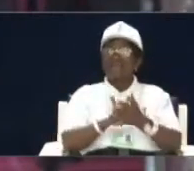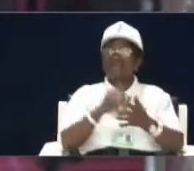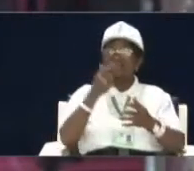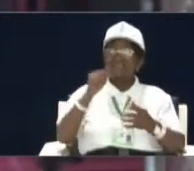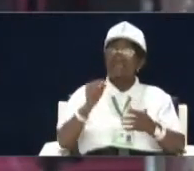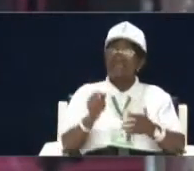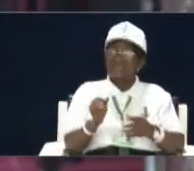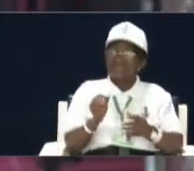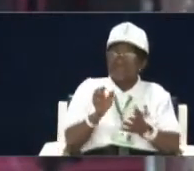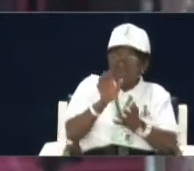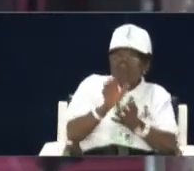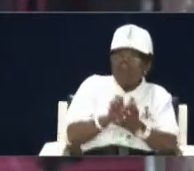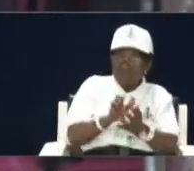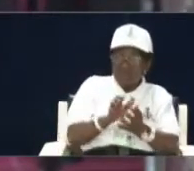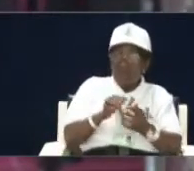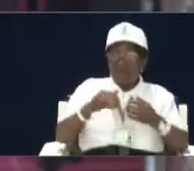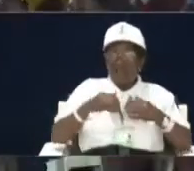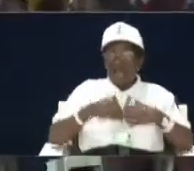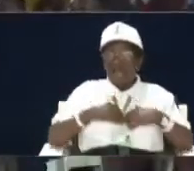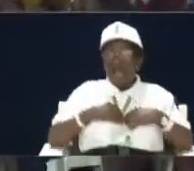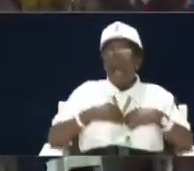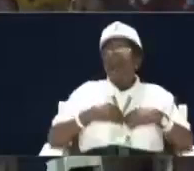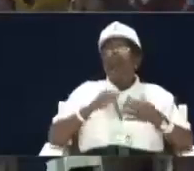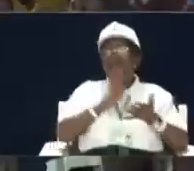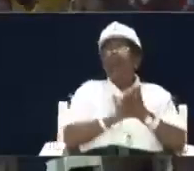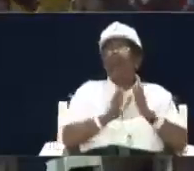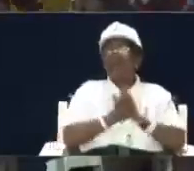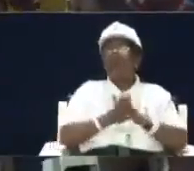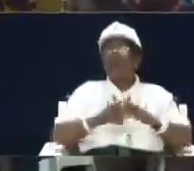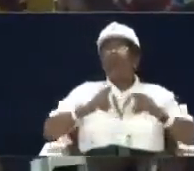become a band.